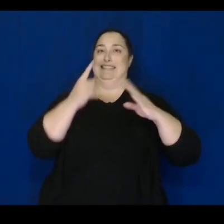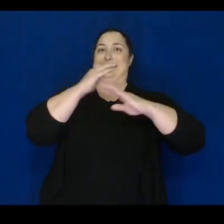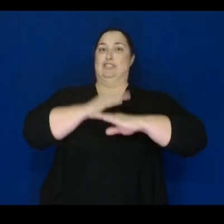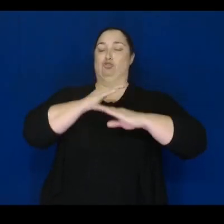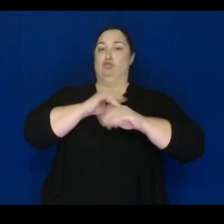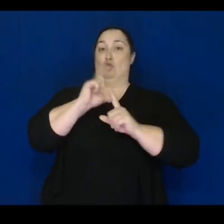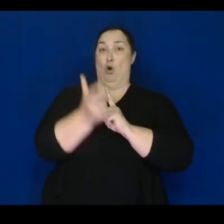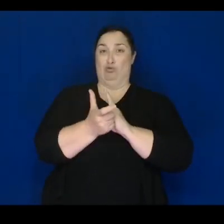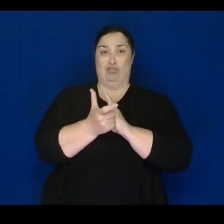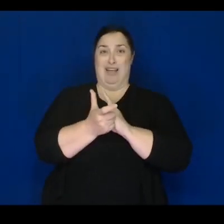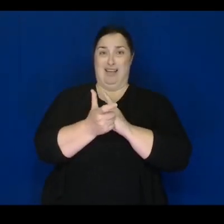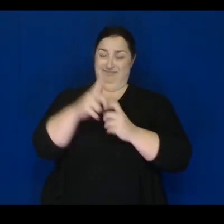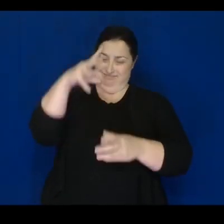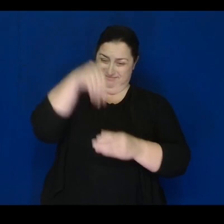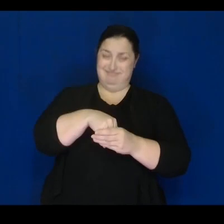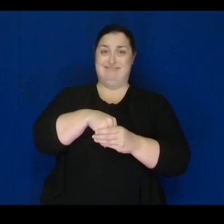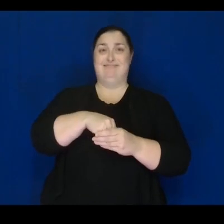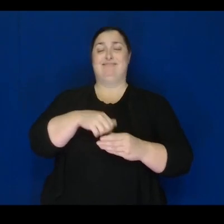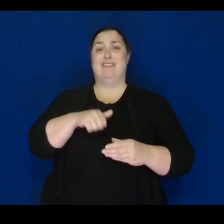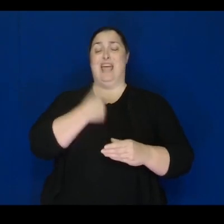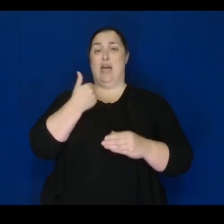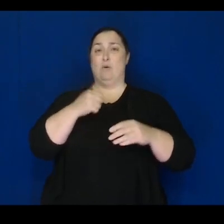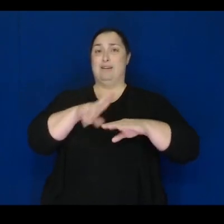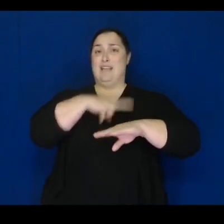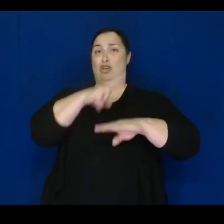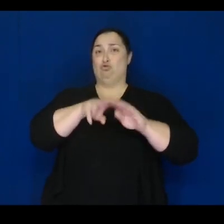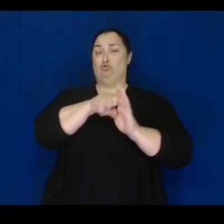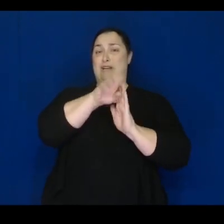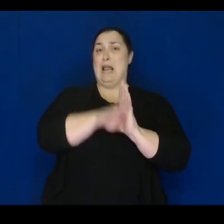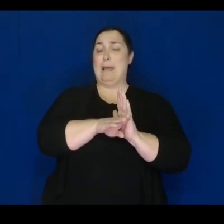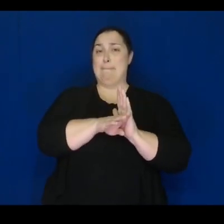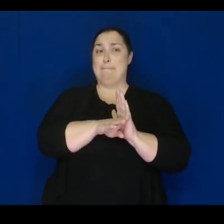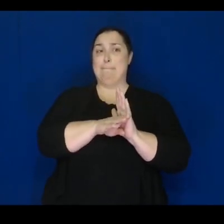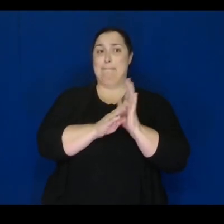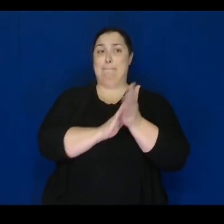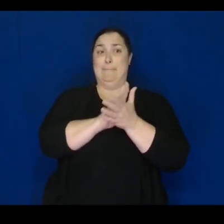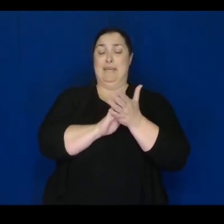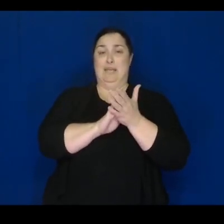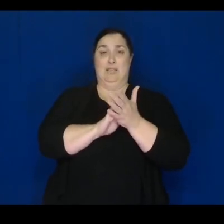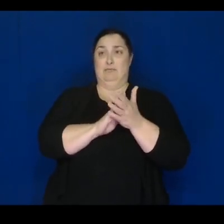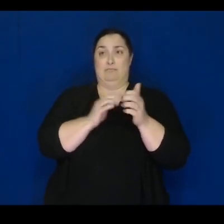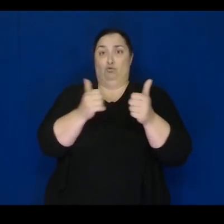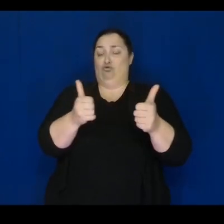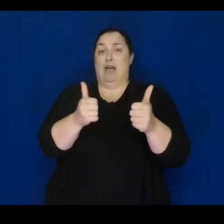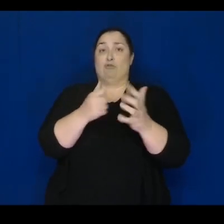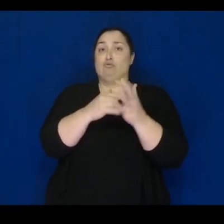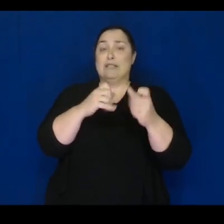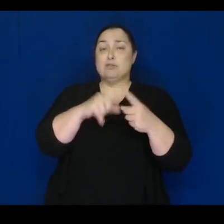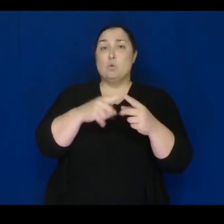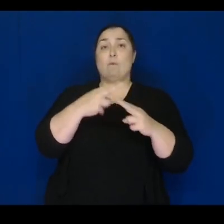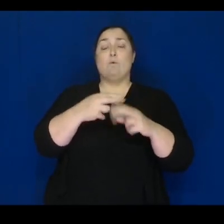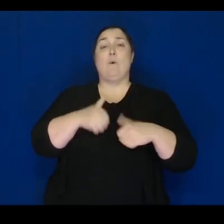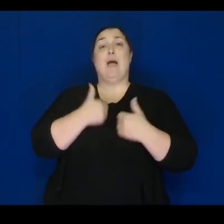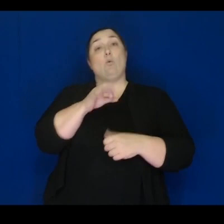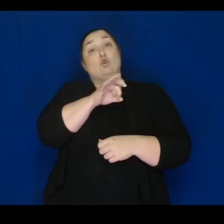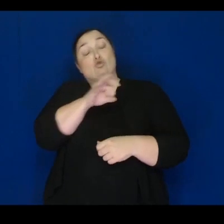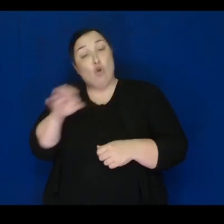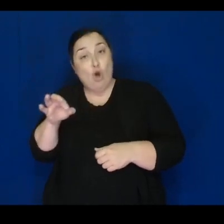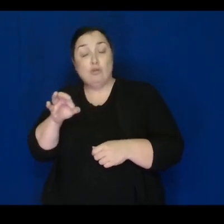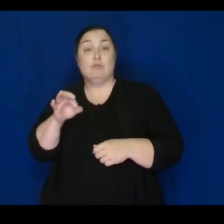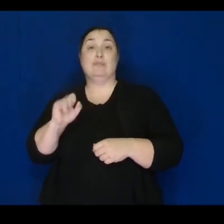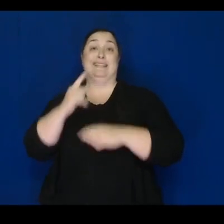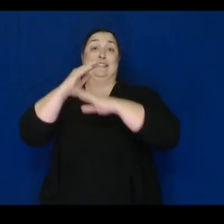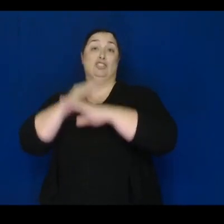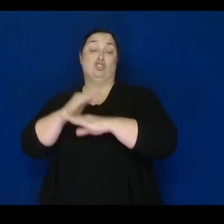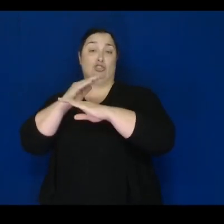is a critical resource for our non-Indigenous brothers and sisters and our allies and our communities